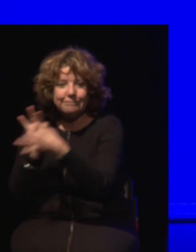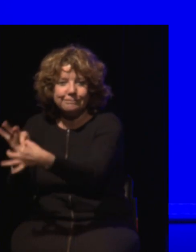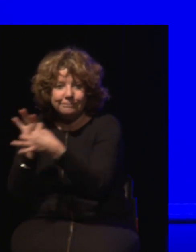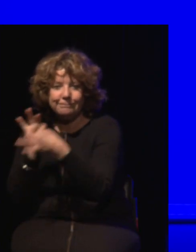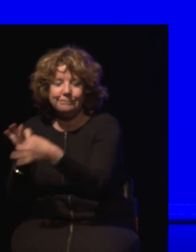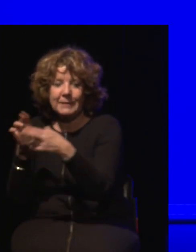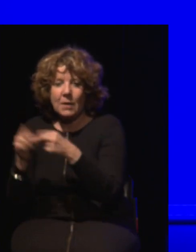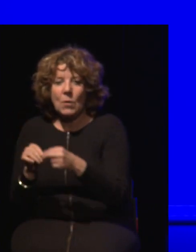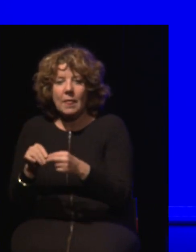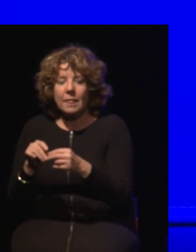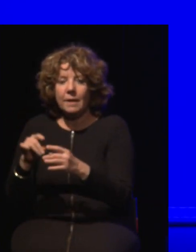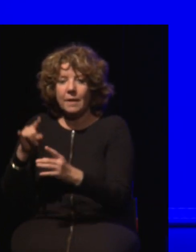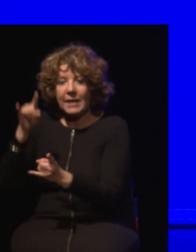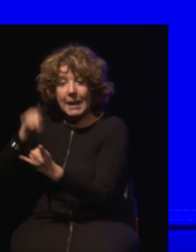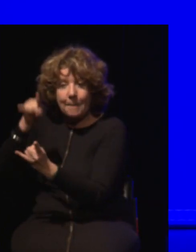hippos.